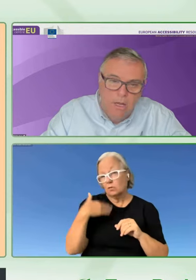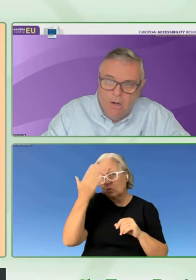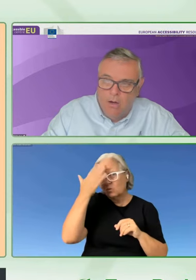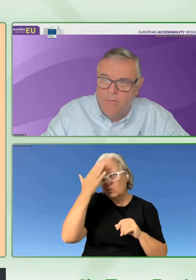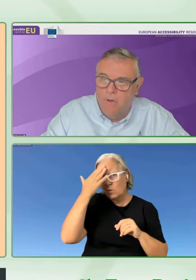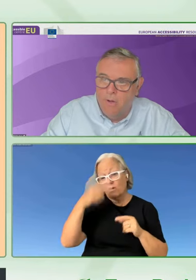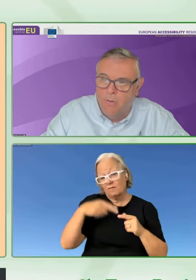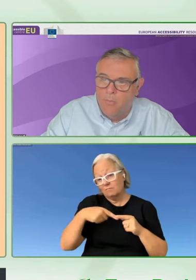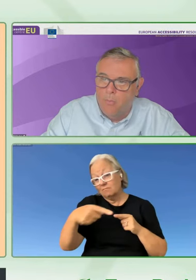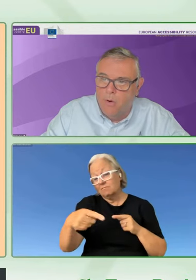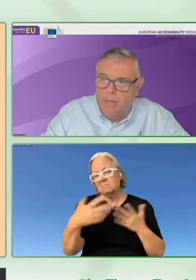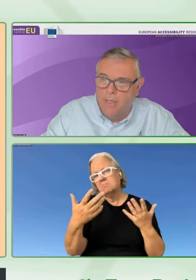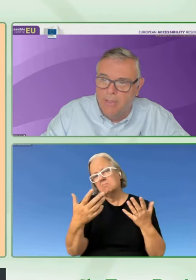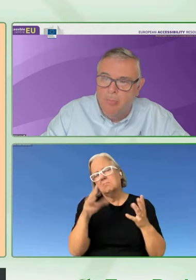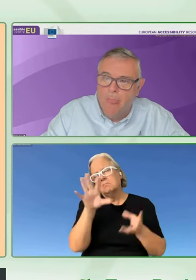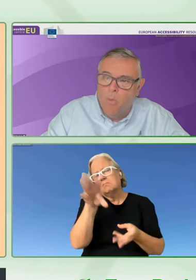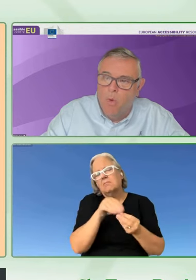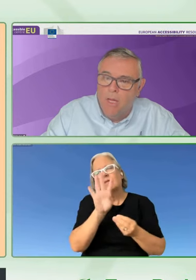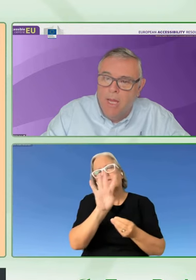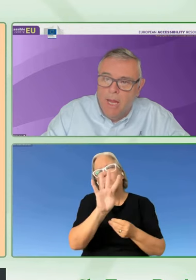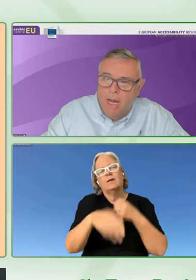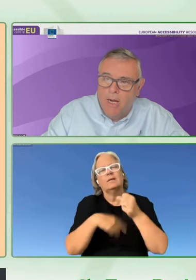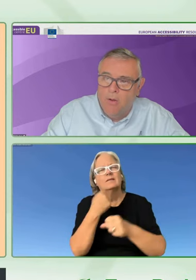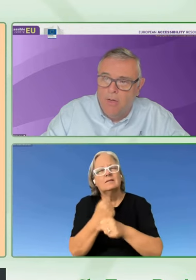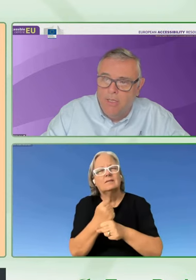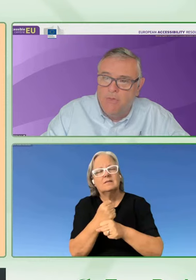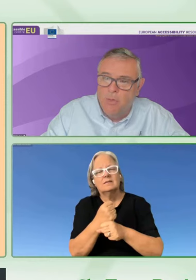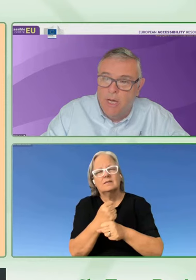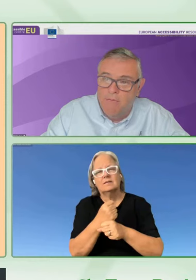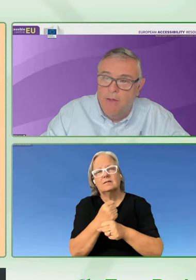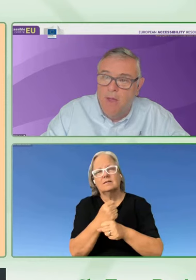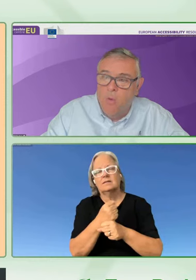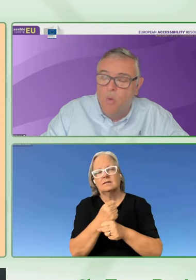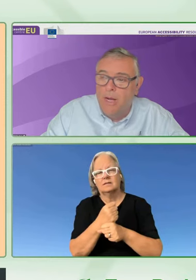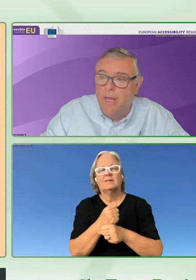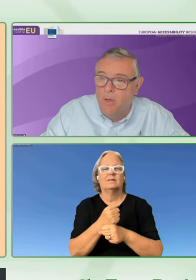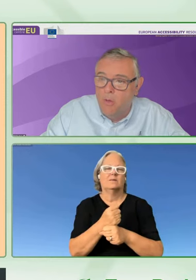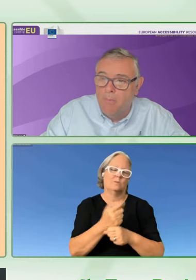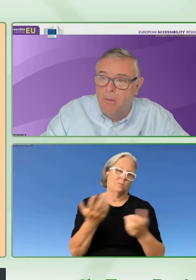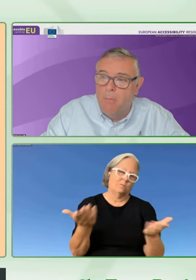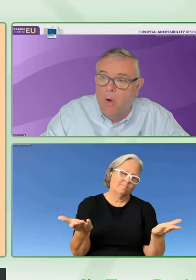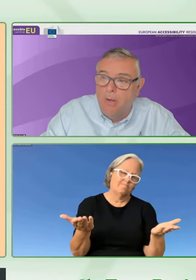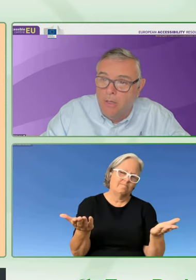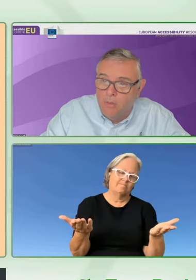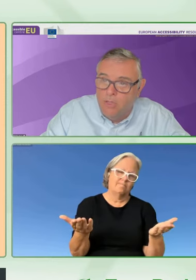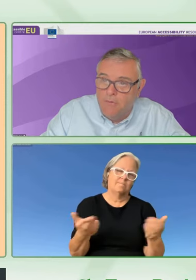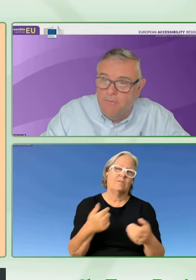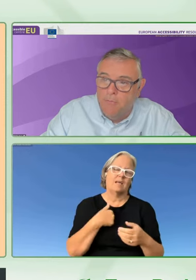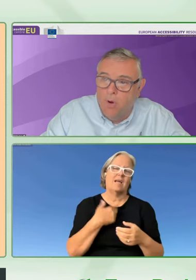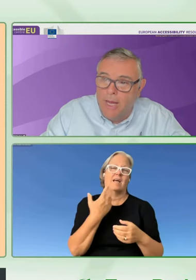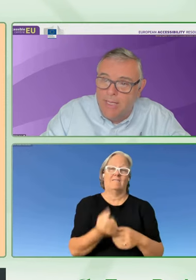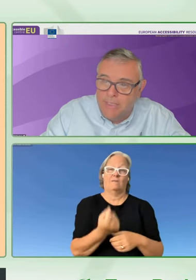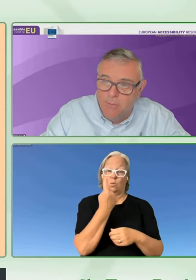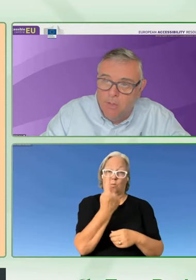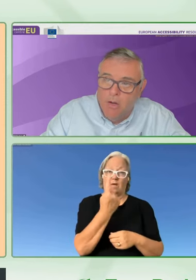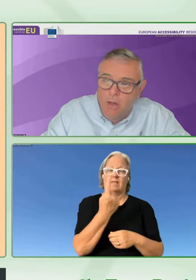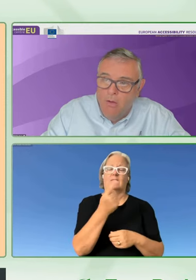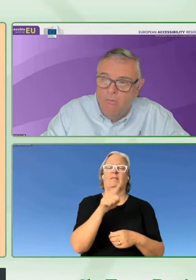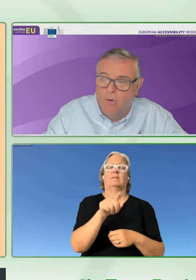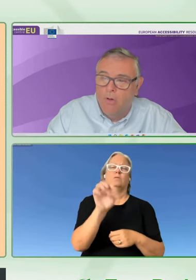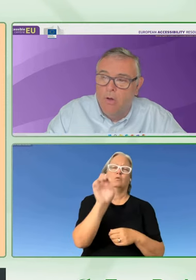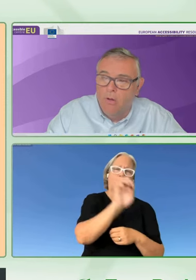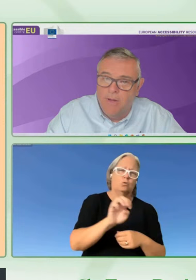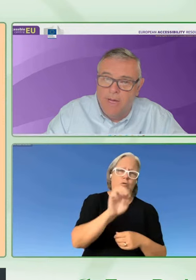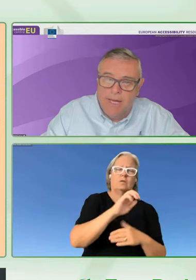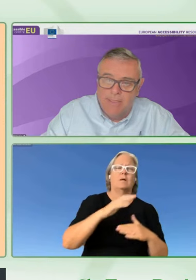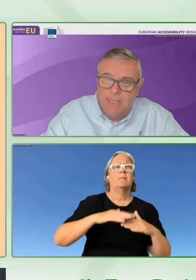4 years of project, we are going to have one Europe more inclusive, more accessible